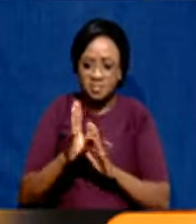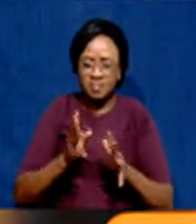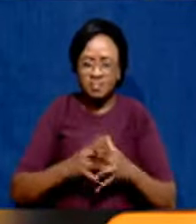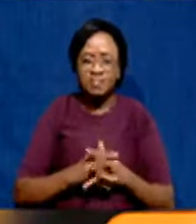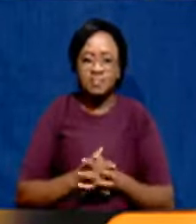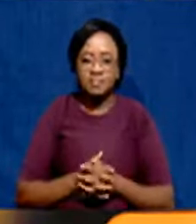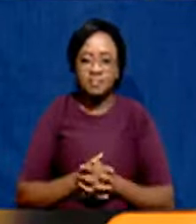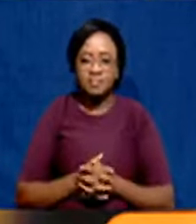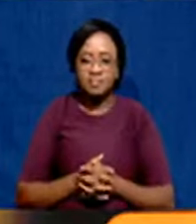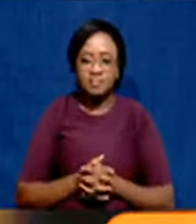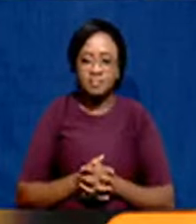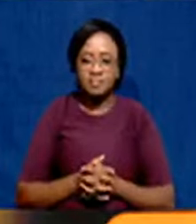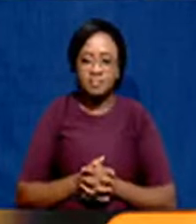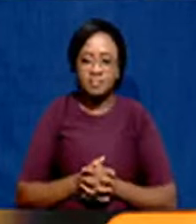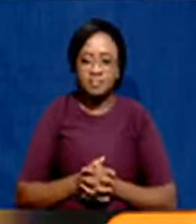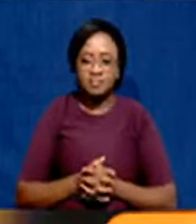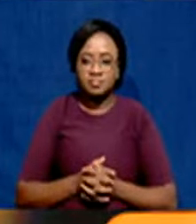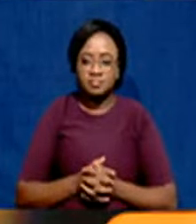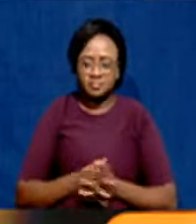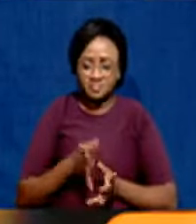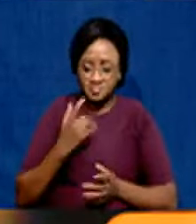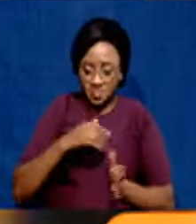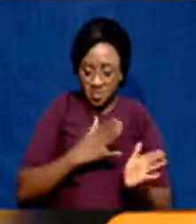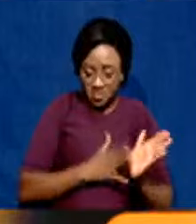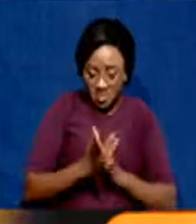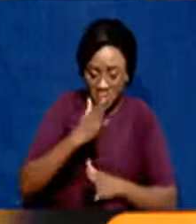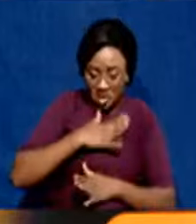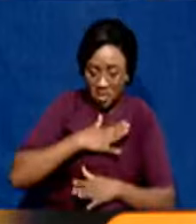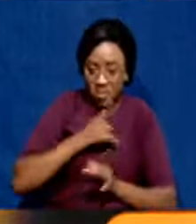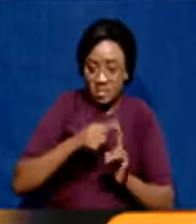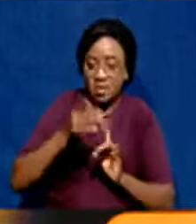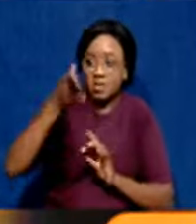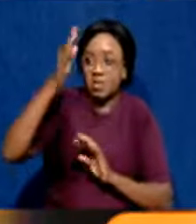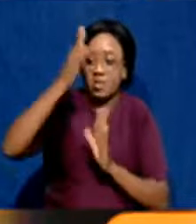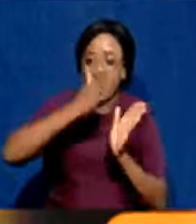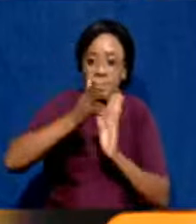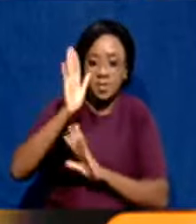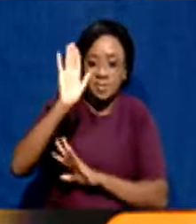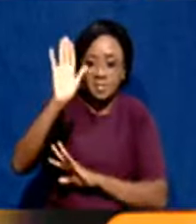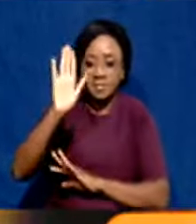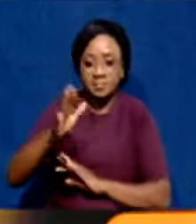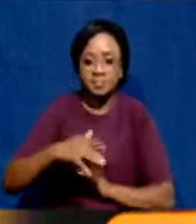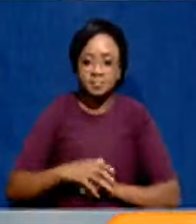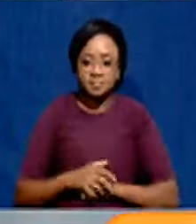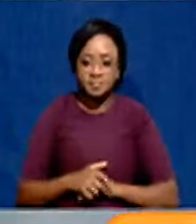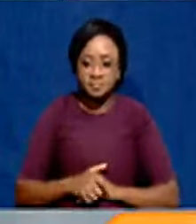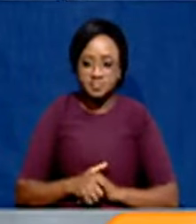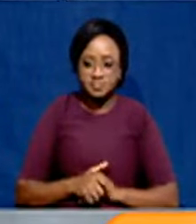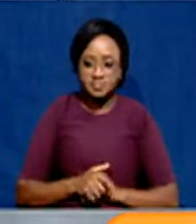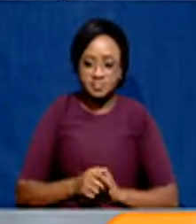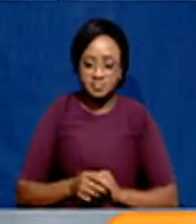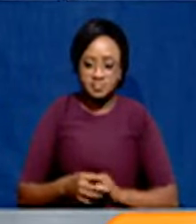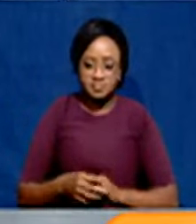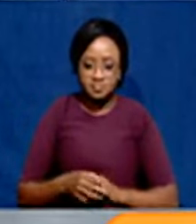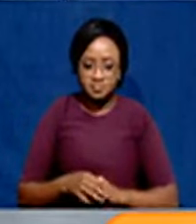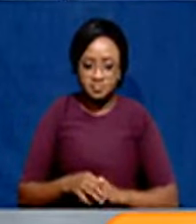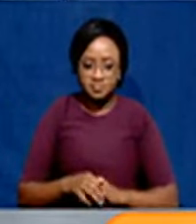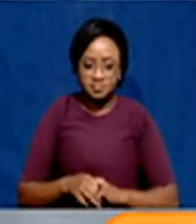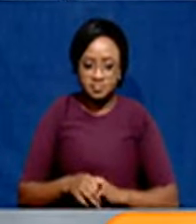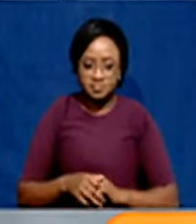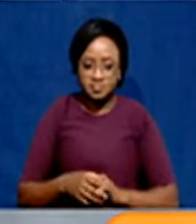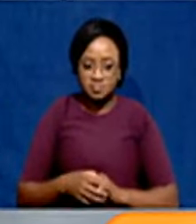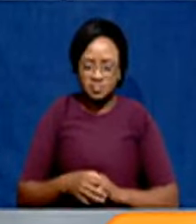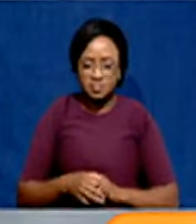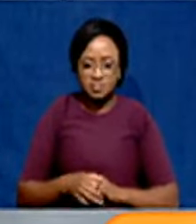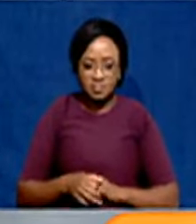tunapanga yetu, lakini Mungu anapanga yake. Isn't life fickle, Sam? One minute you're here, and the next, who knows?